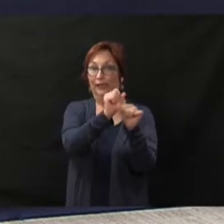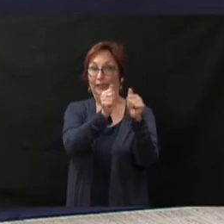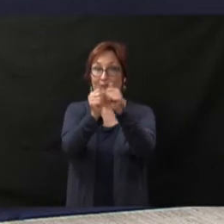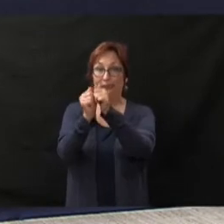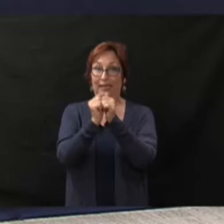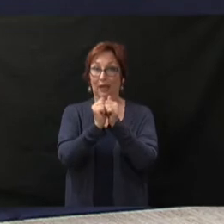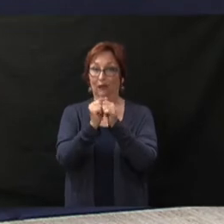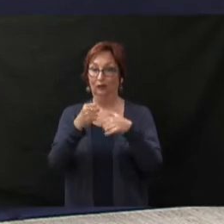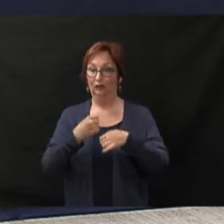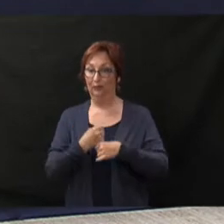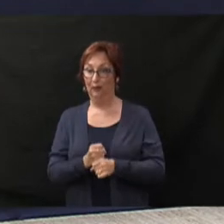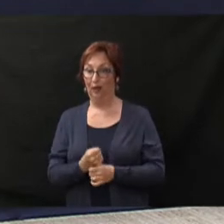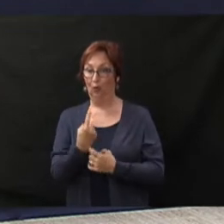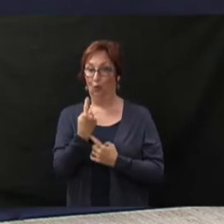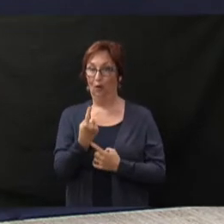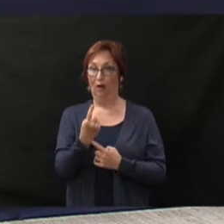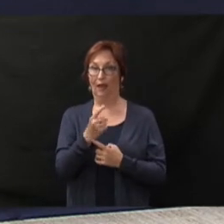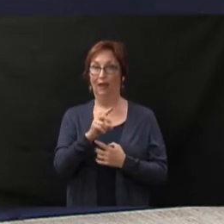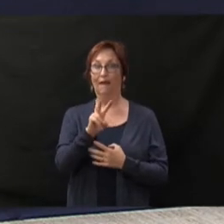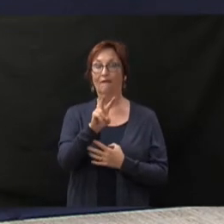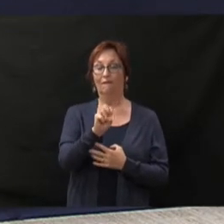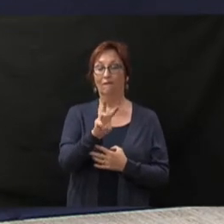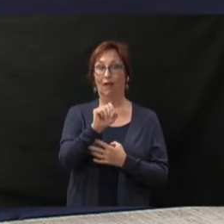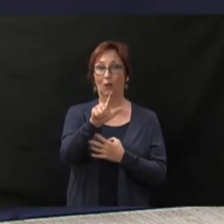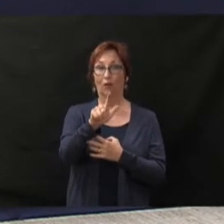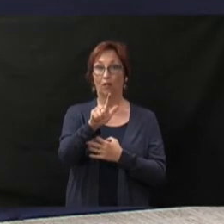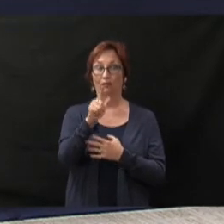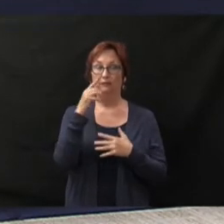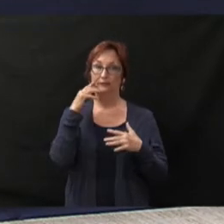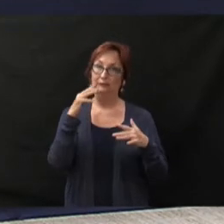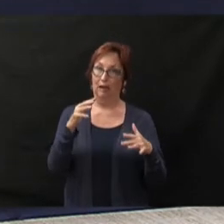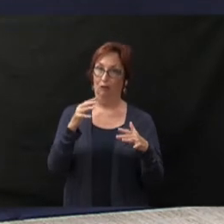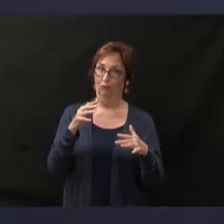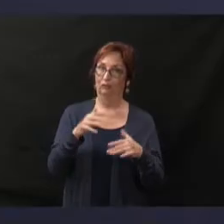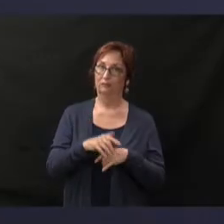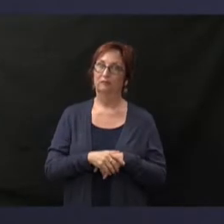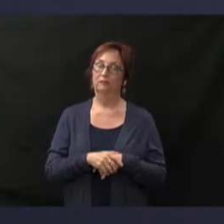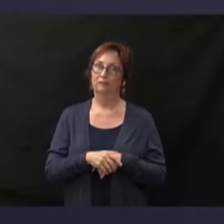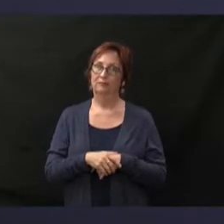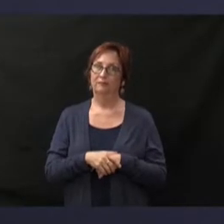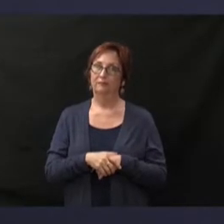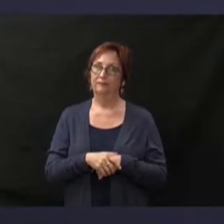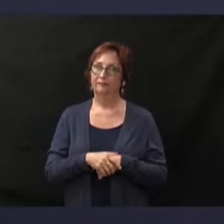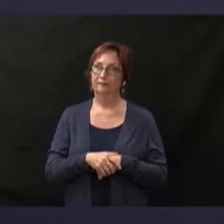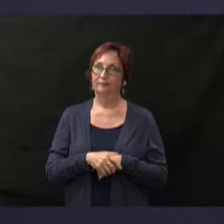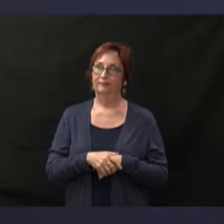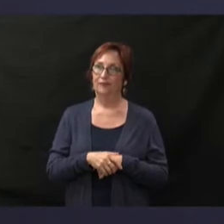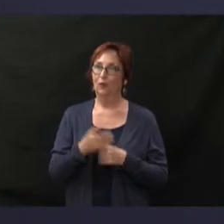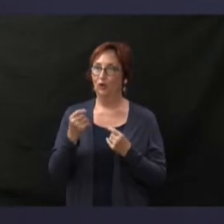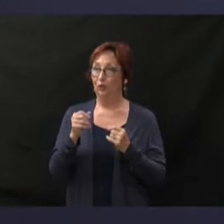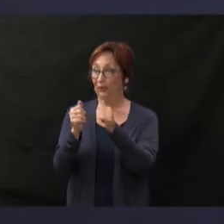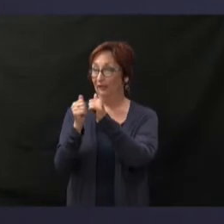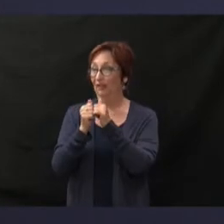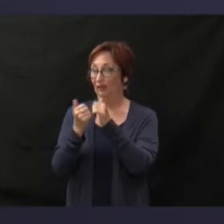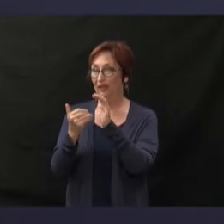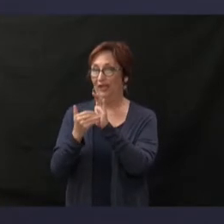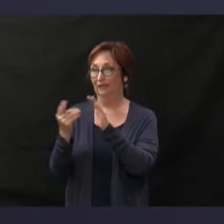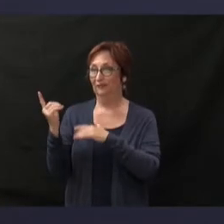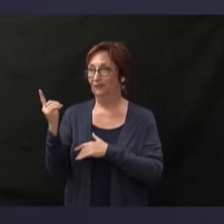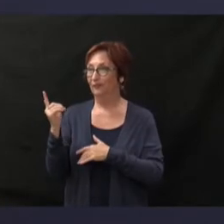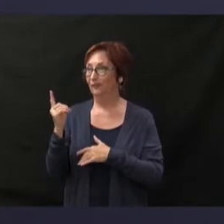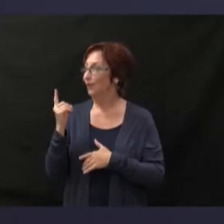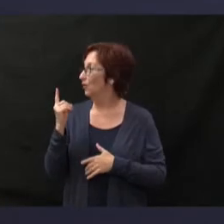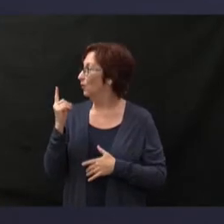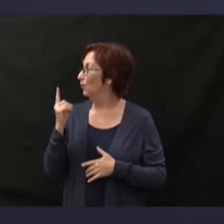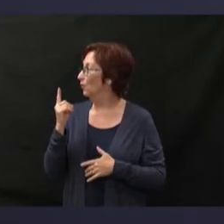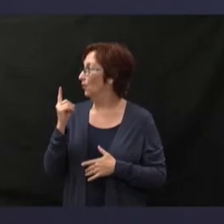together to make one vowel sound. All right, let's do it together. It